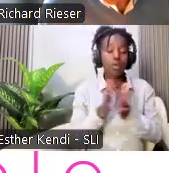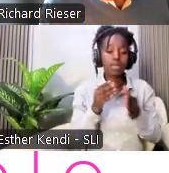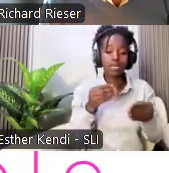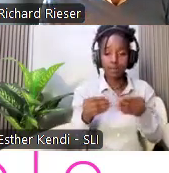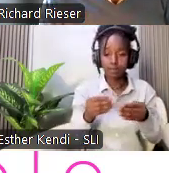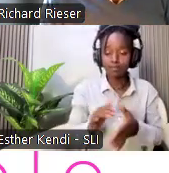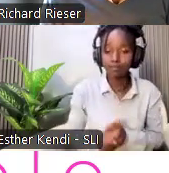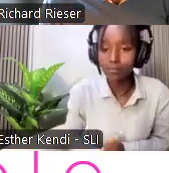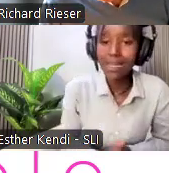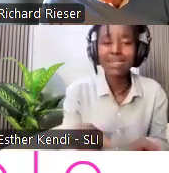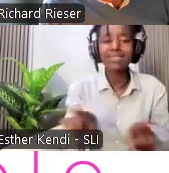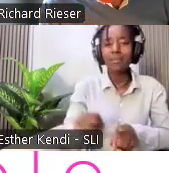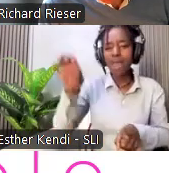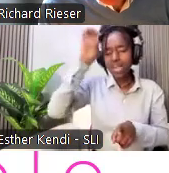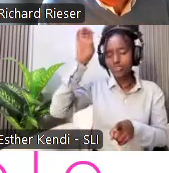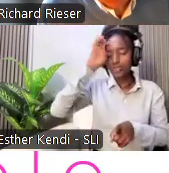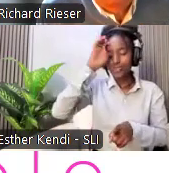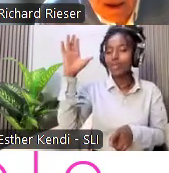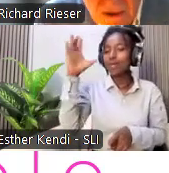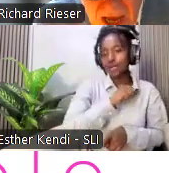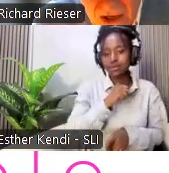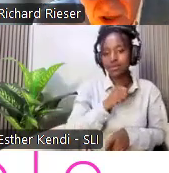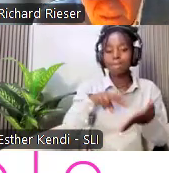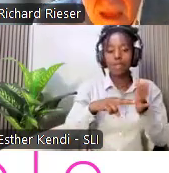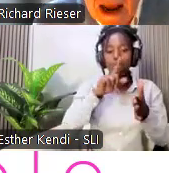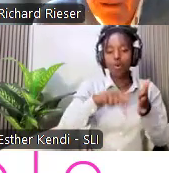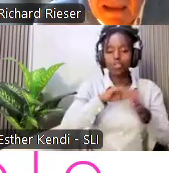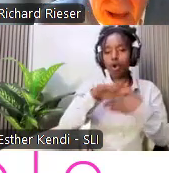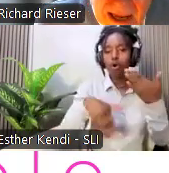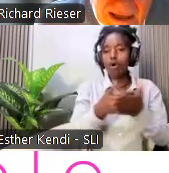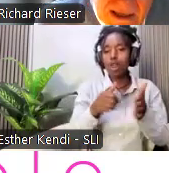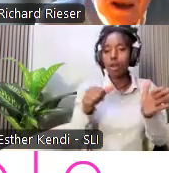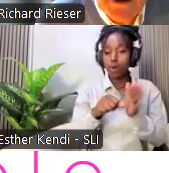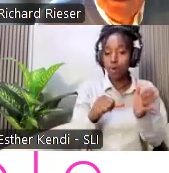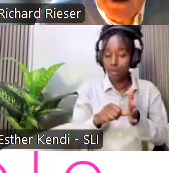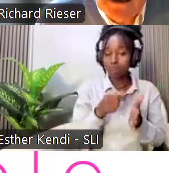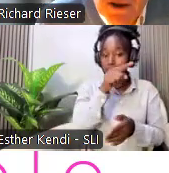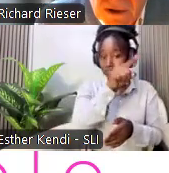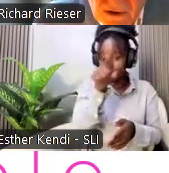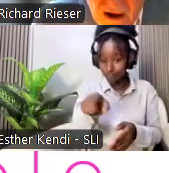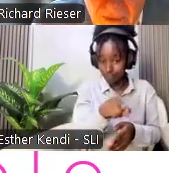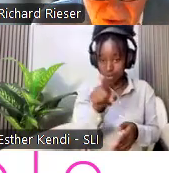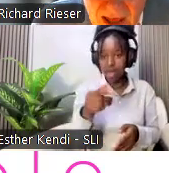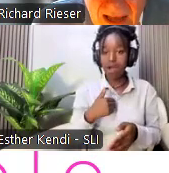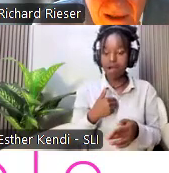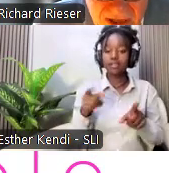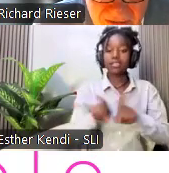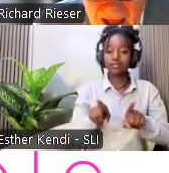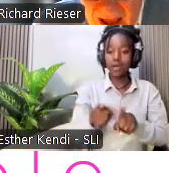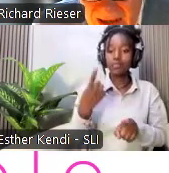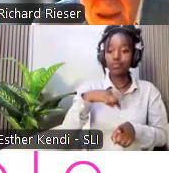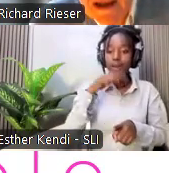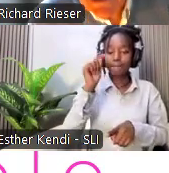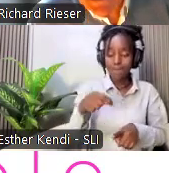of education. These are our problems, and we need to challenge them and have campaigns to both